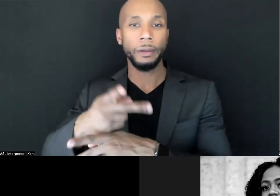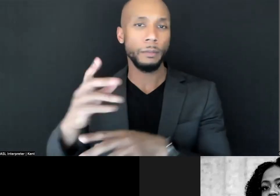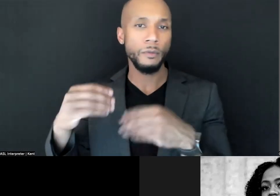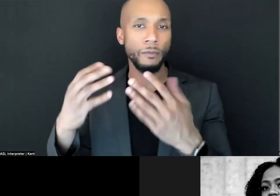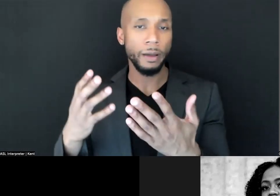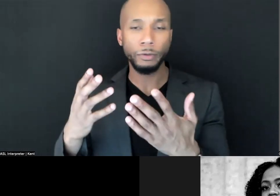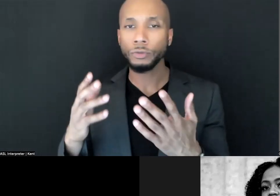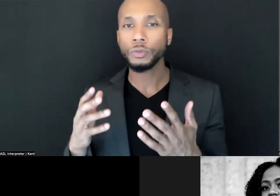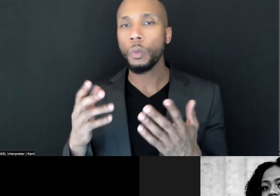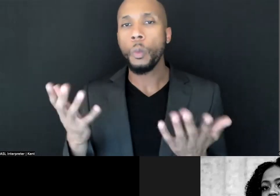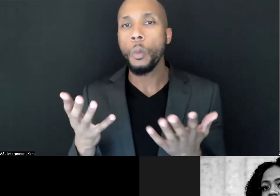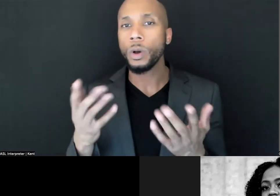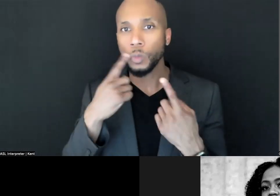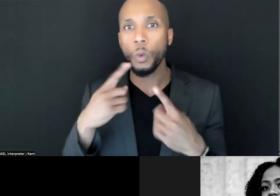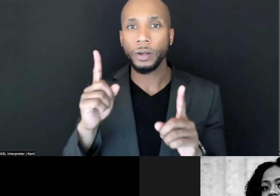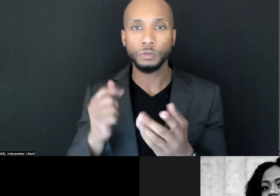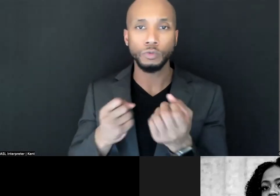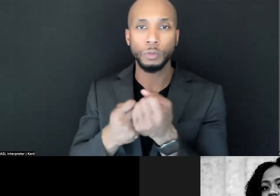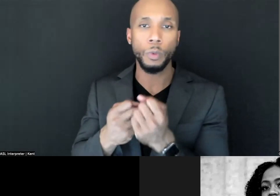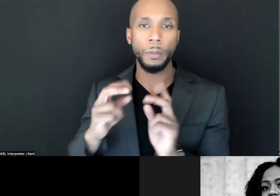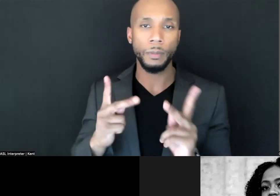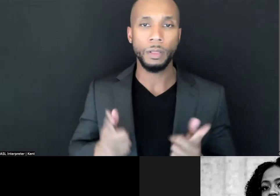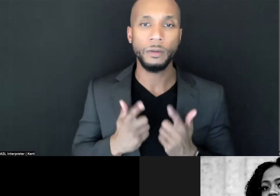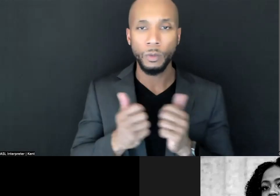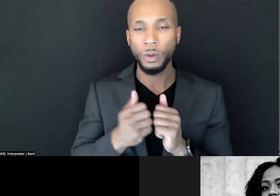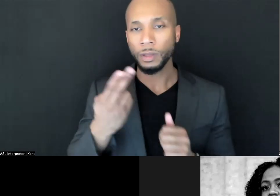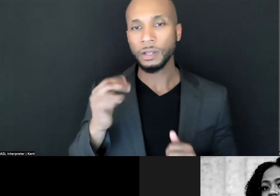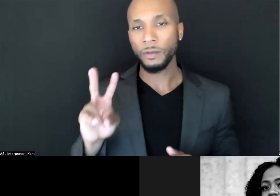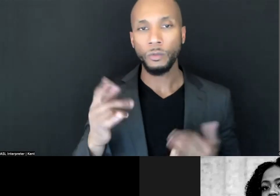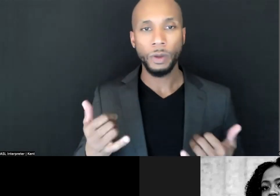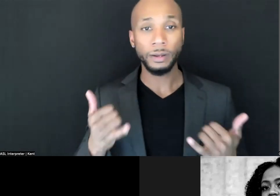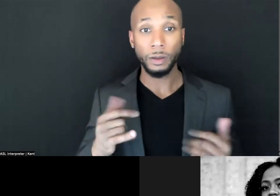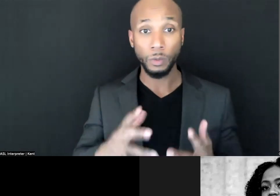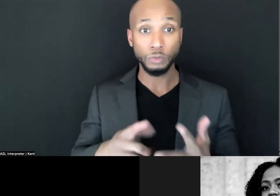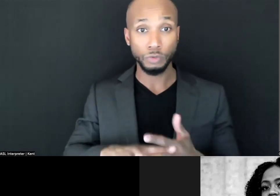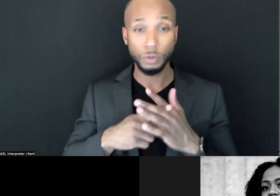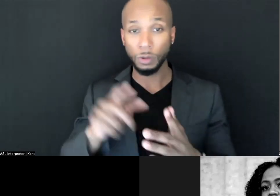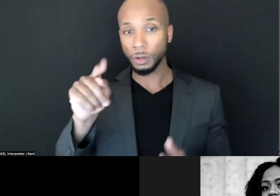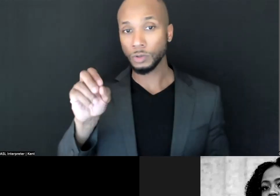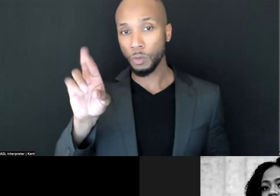to support people living with HIV right now? Tori, if you'd like to begin.